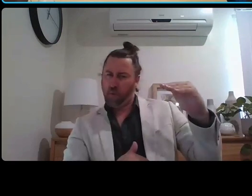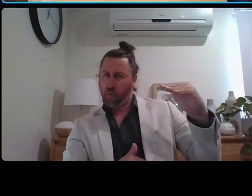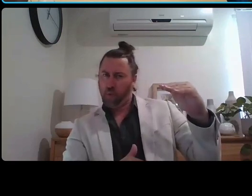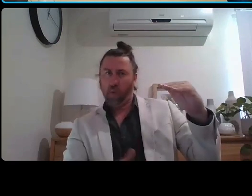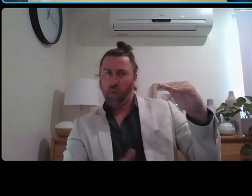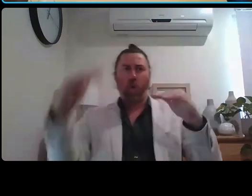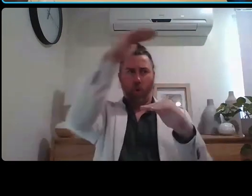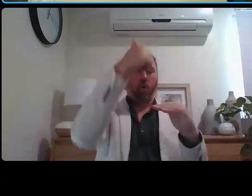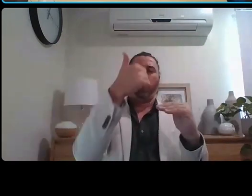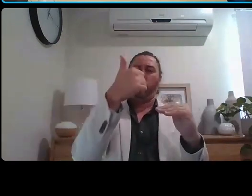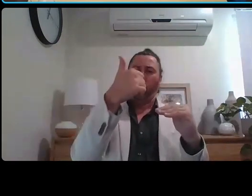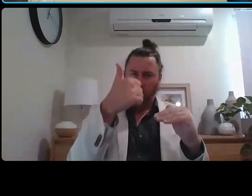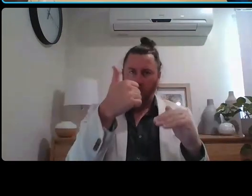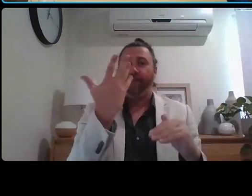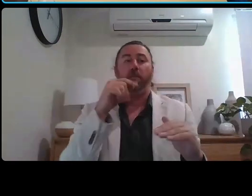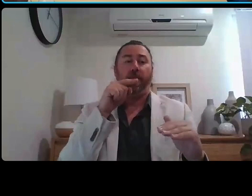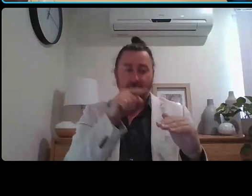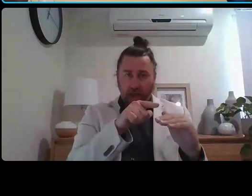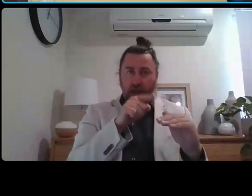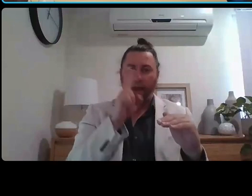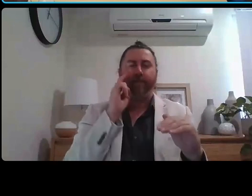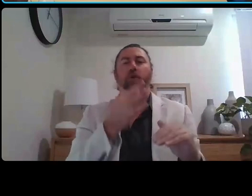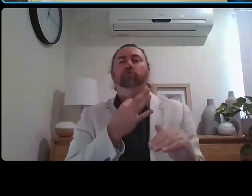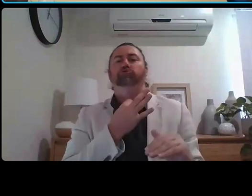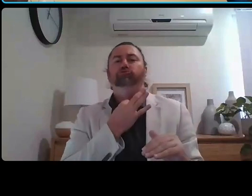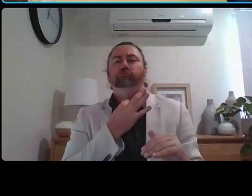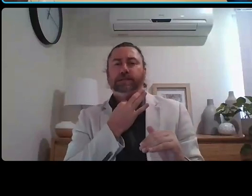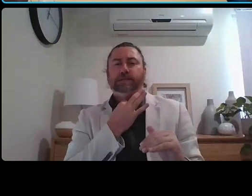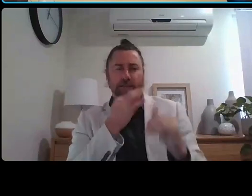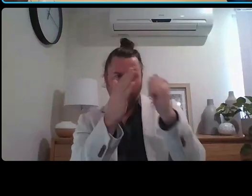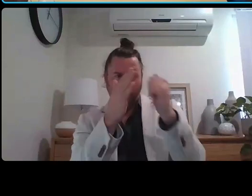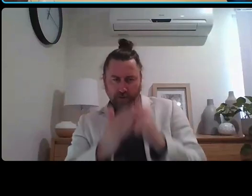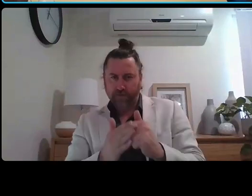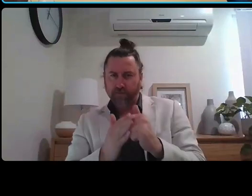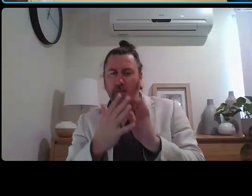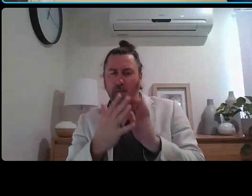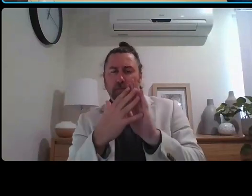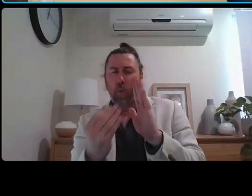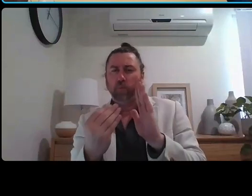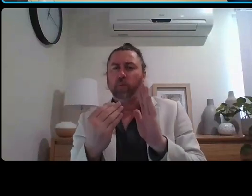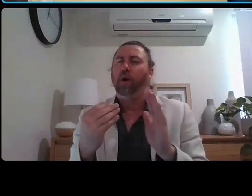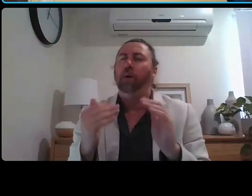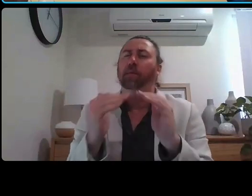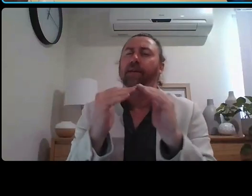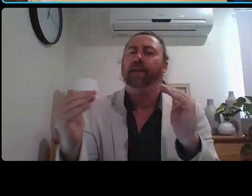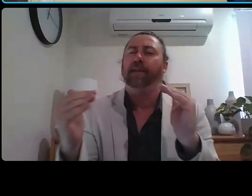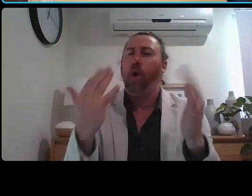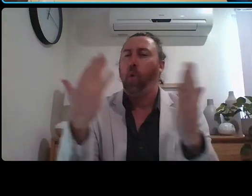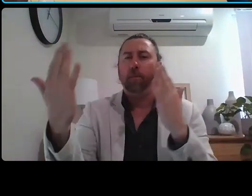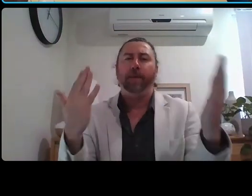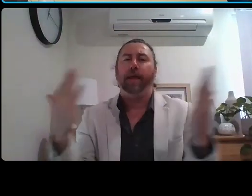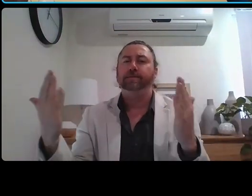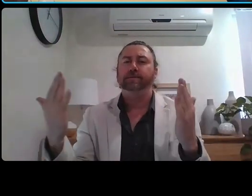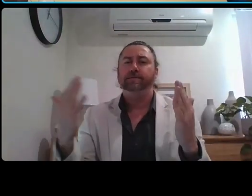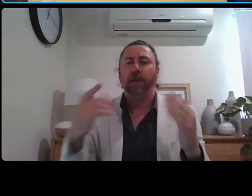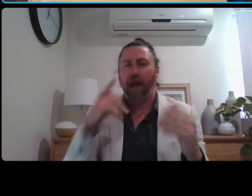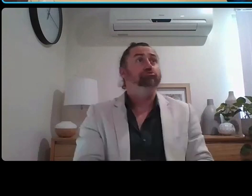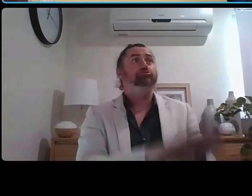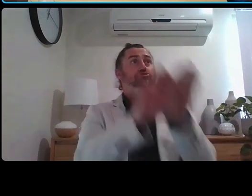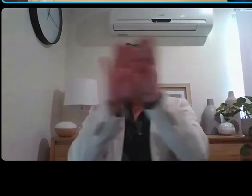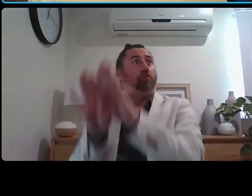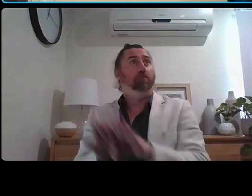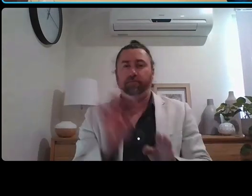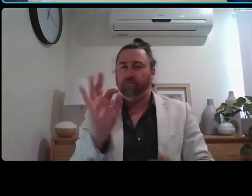that included the development of a risk adjustment model to enable fair comparison across homes with varying levels of care recipient